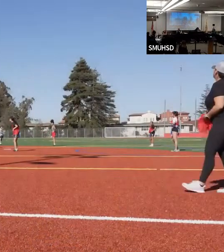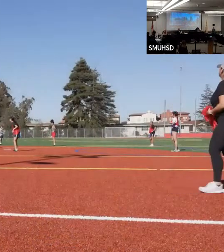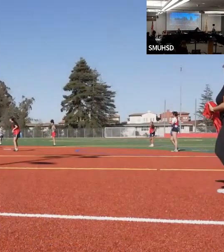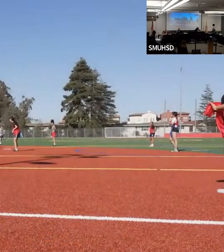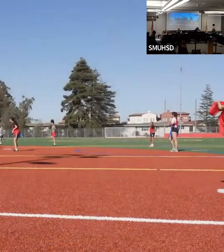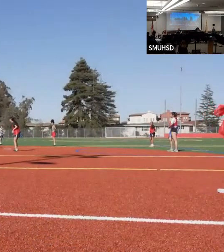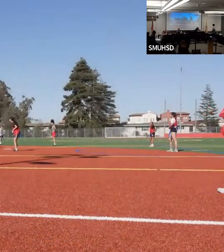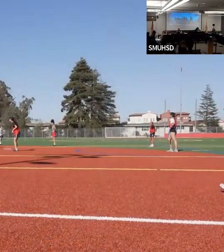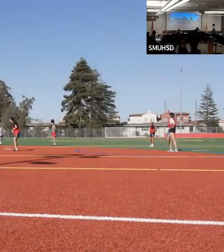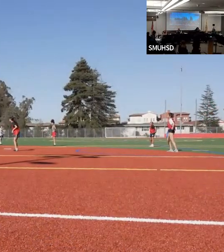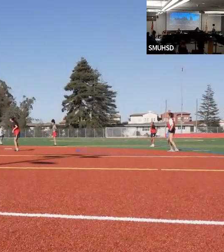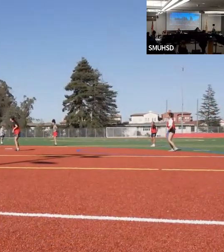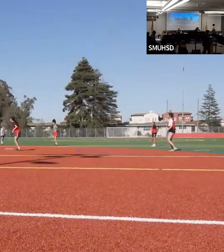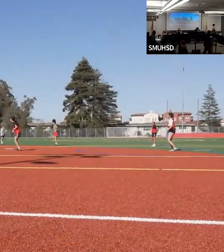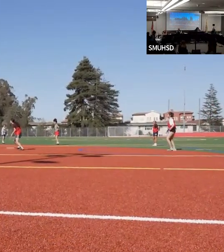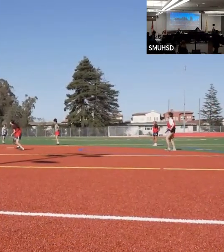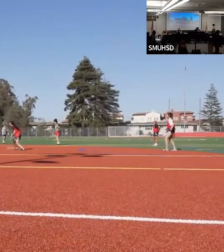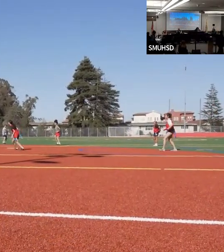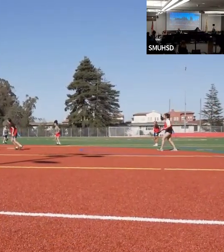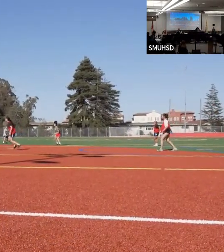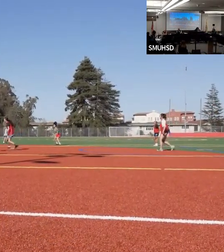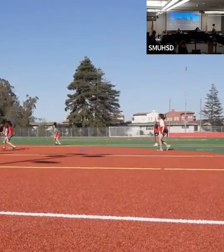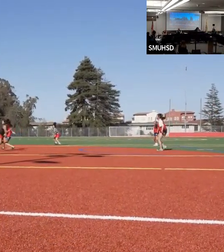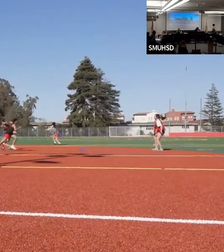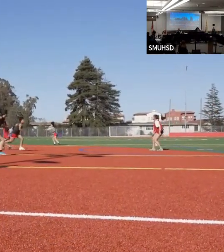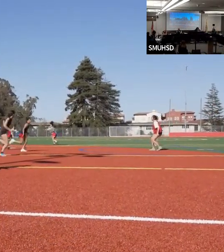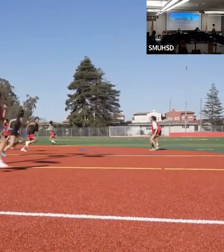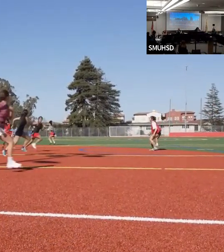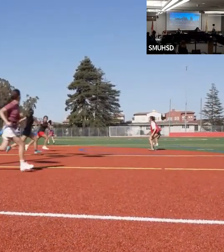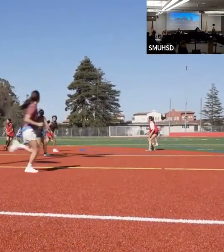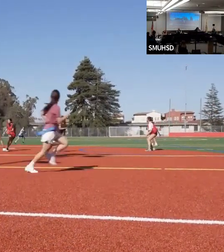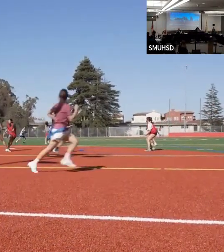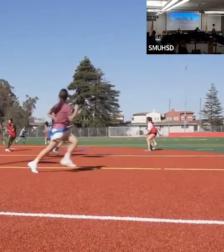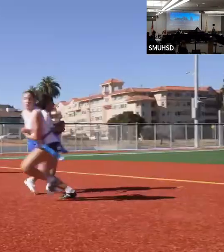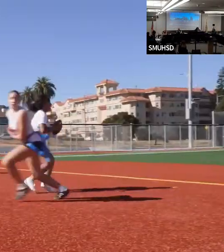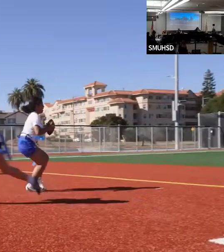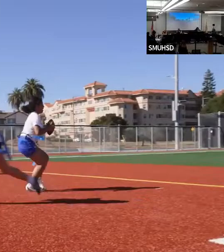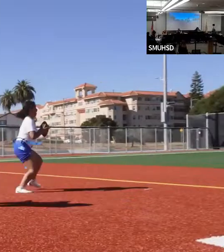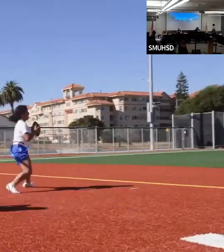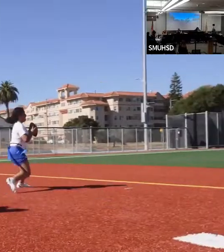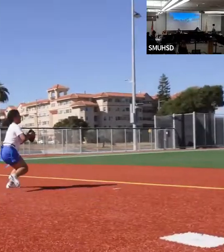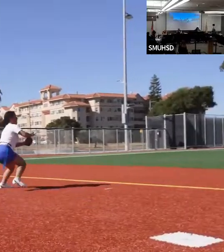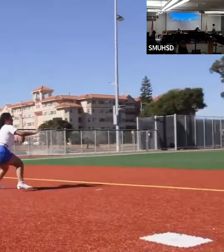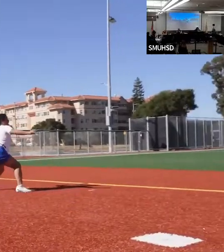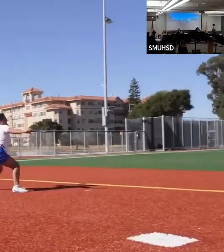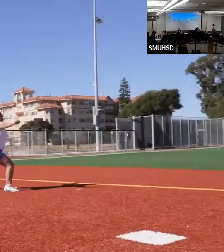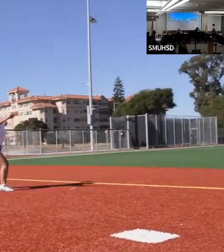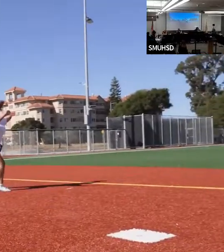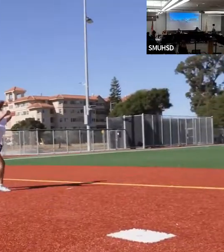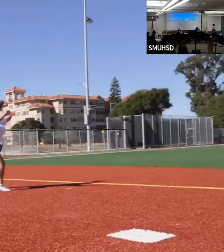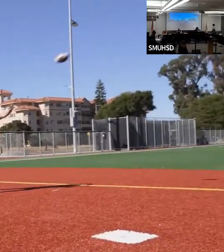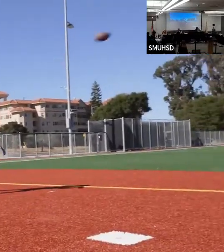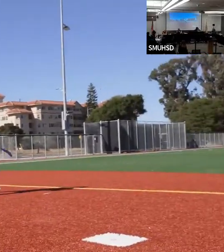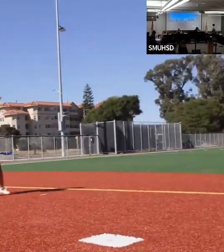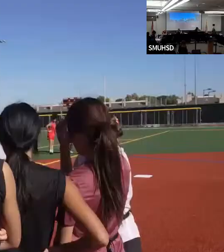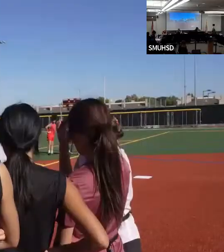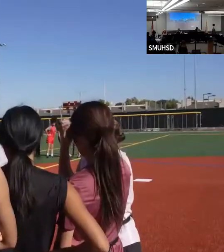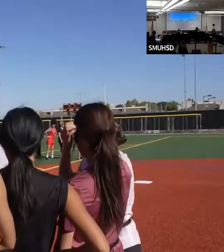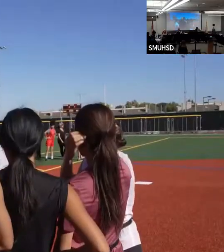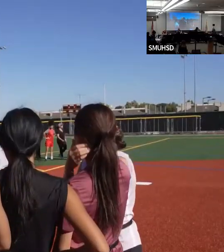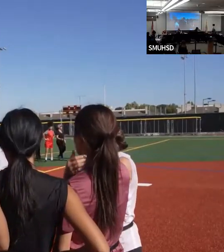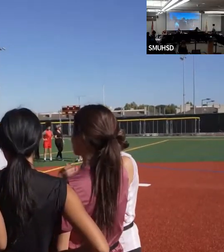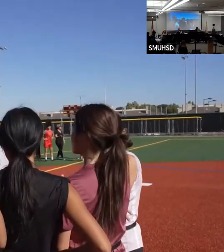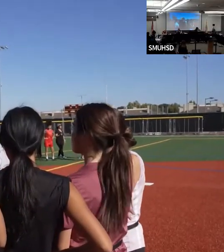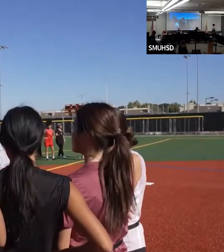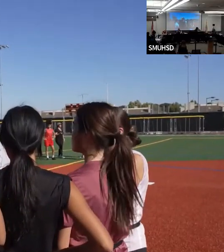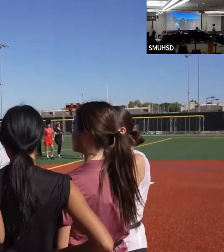make sure that Mills is just a fantastic place for all of our students. I just started flag football this year